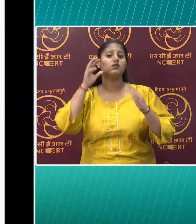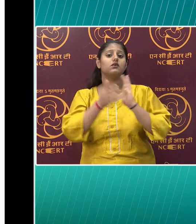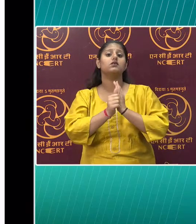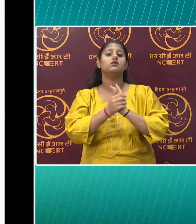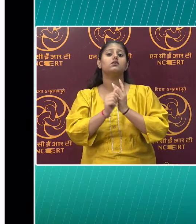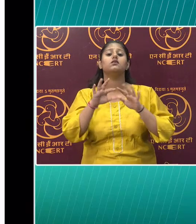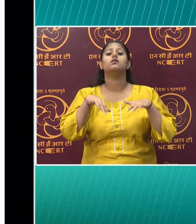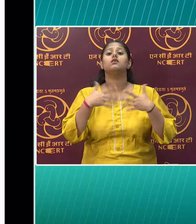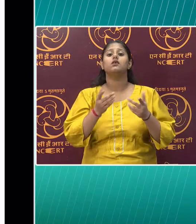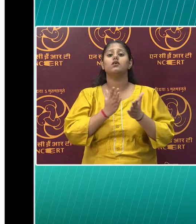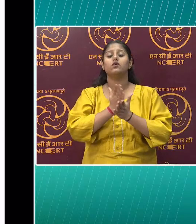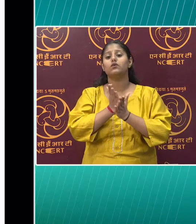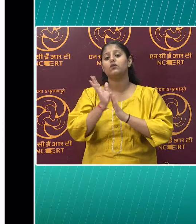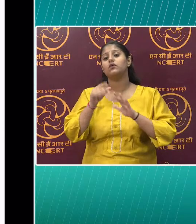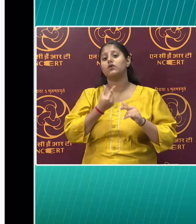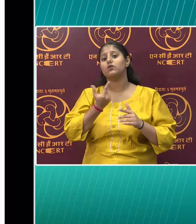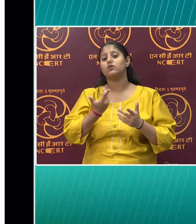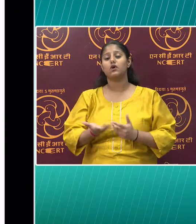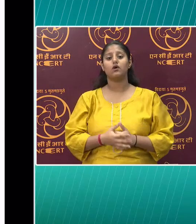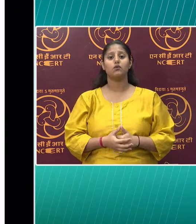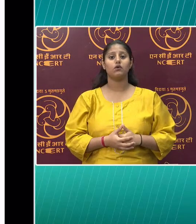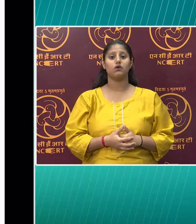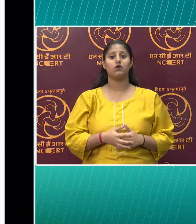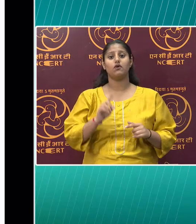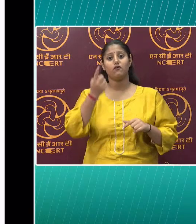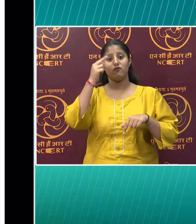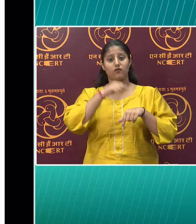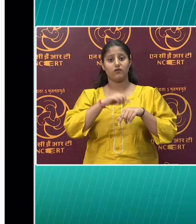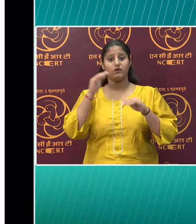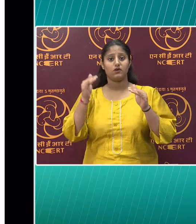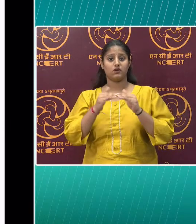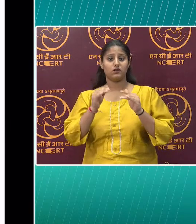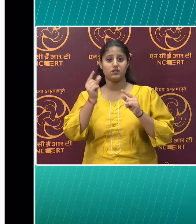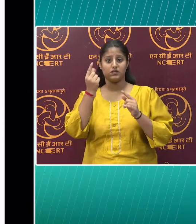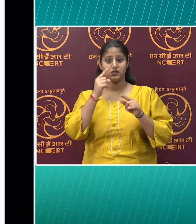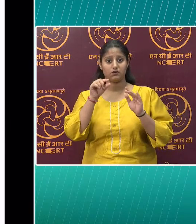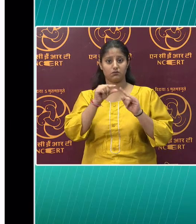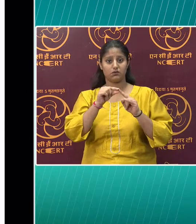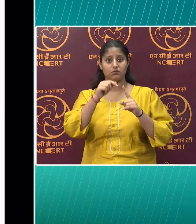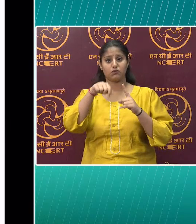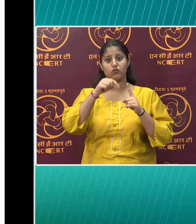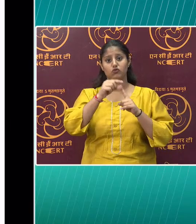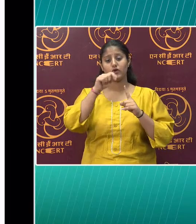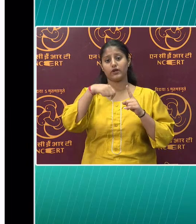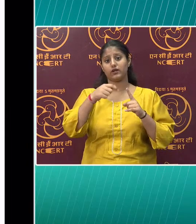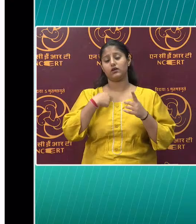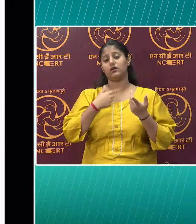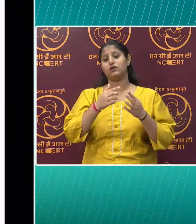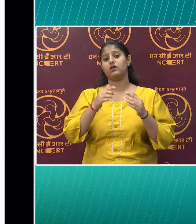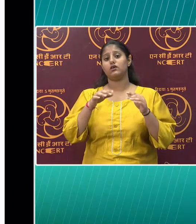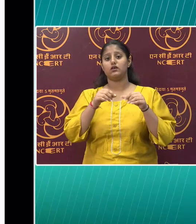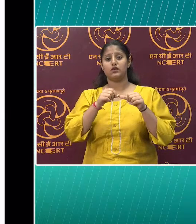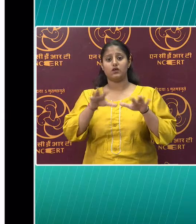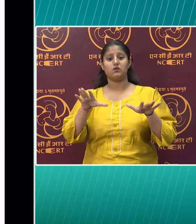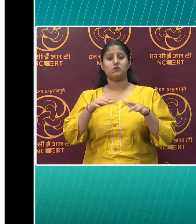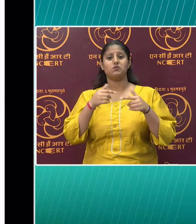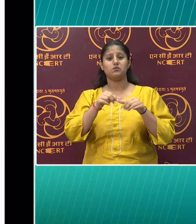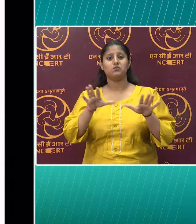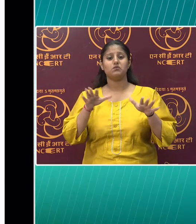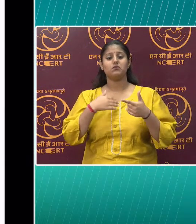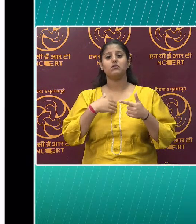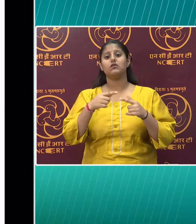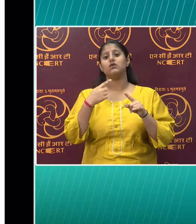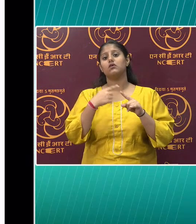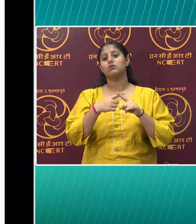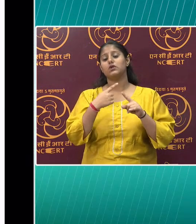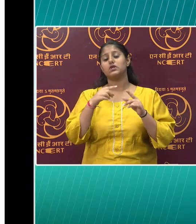But this is for the first time that we are introducing it as a project-based learning. The students are going to do these projects in